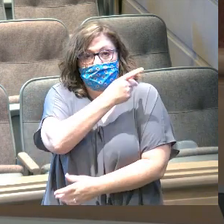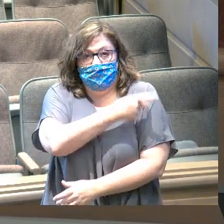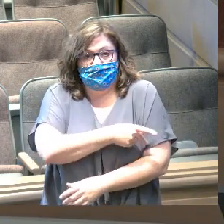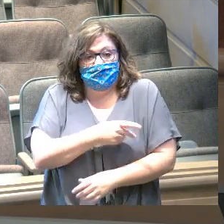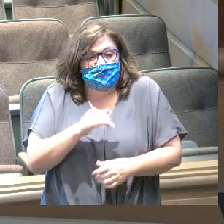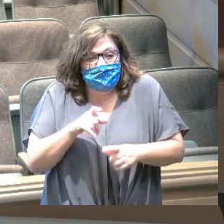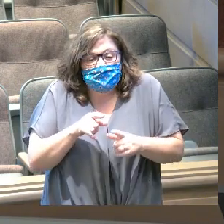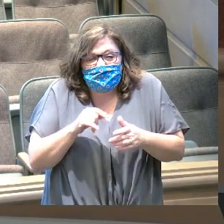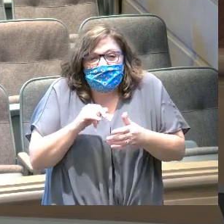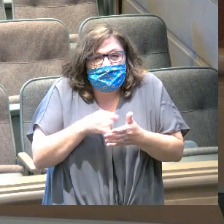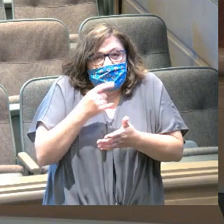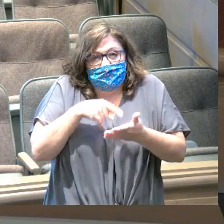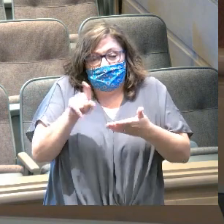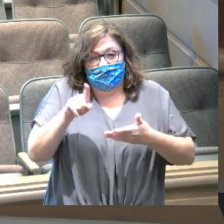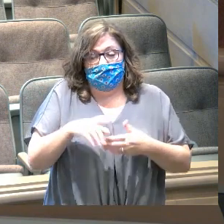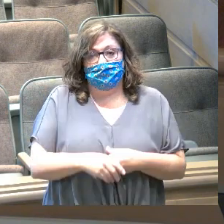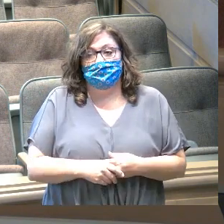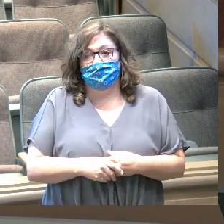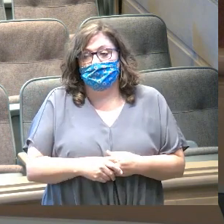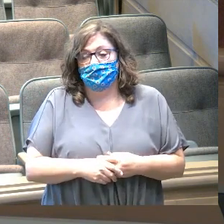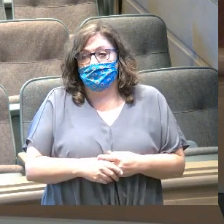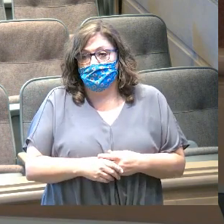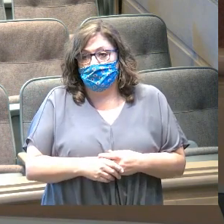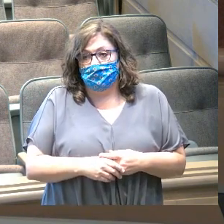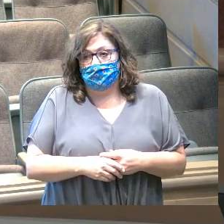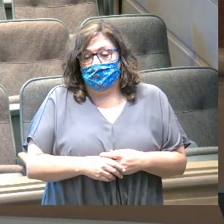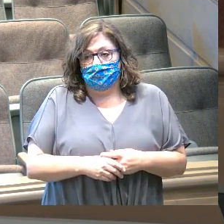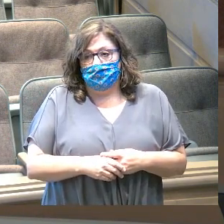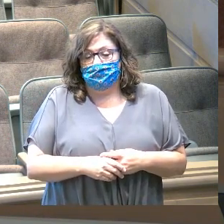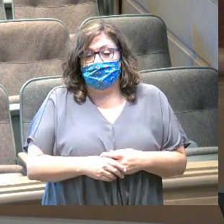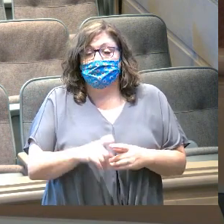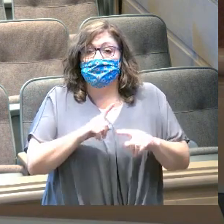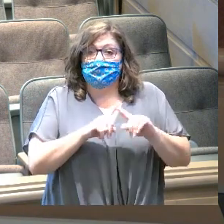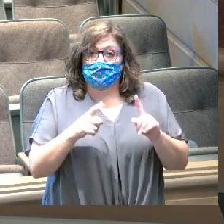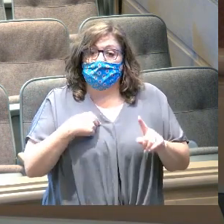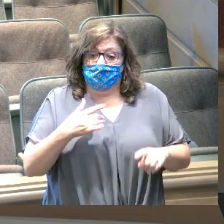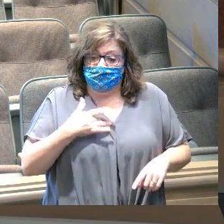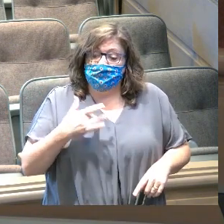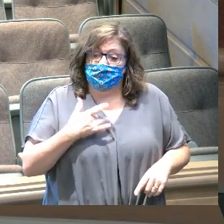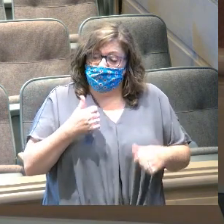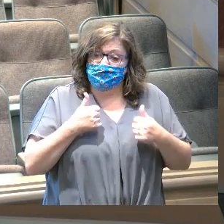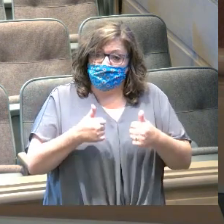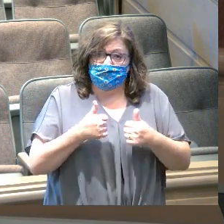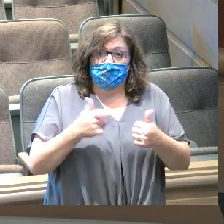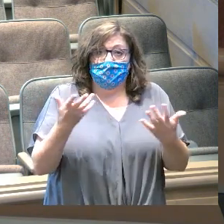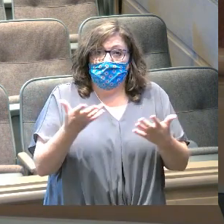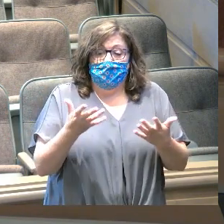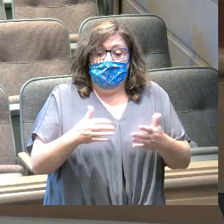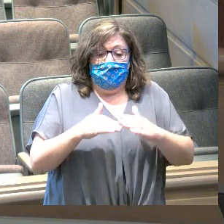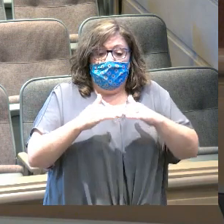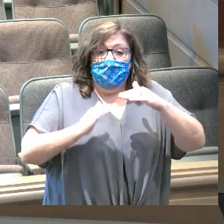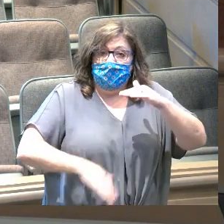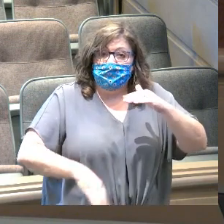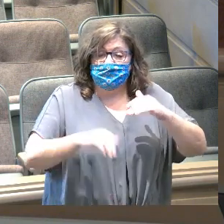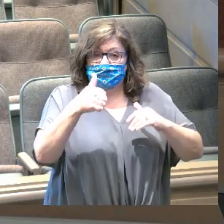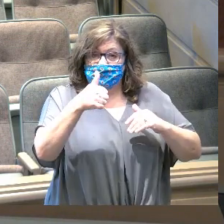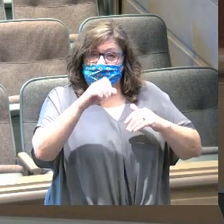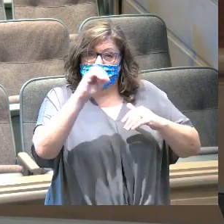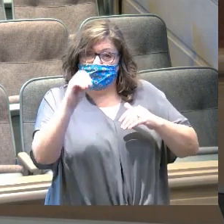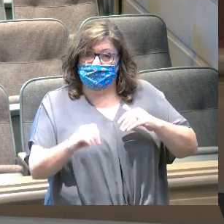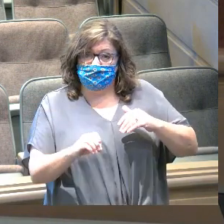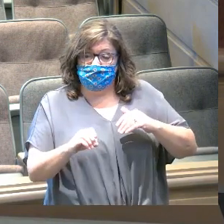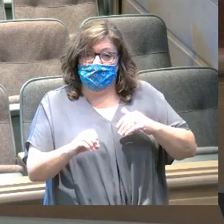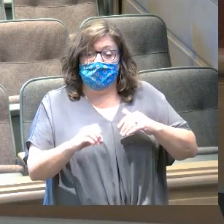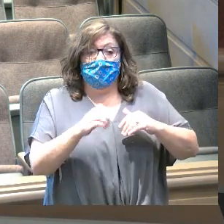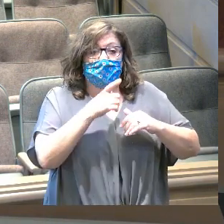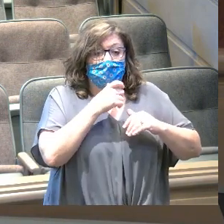is encouraging here is that less than 10% of the patients who are now being tested are